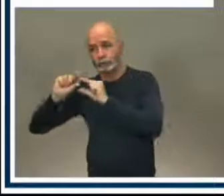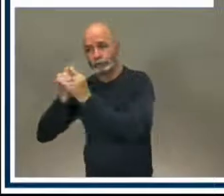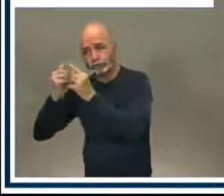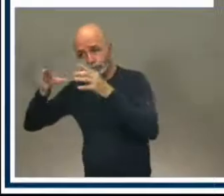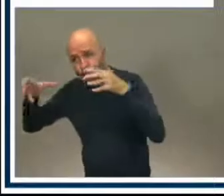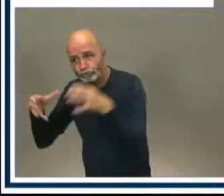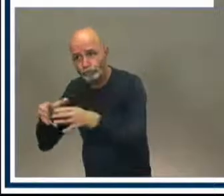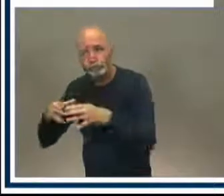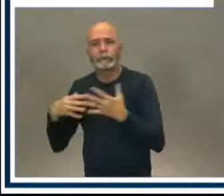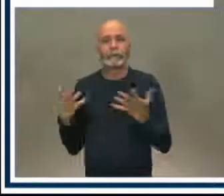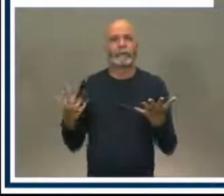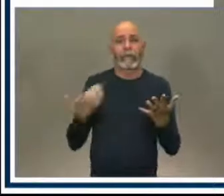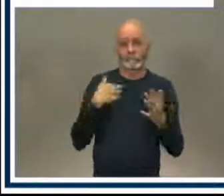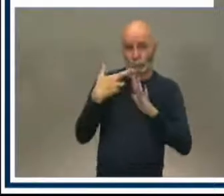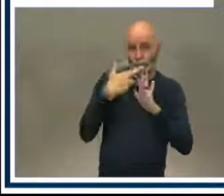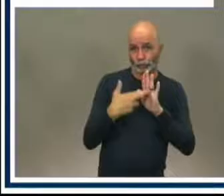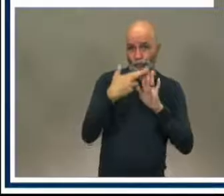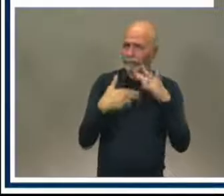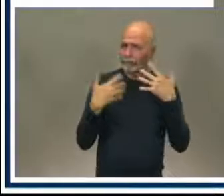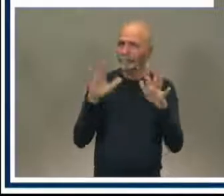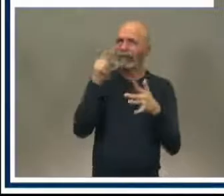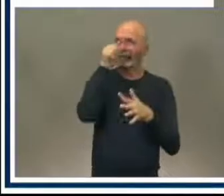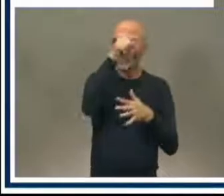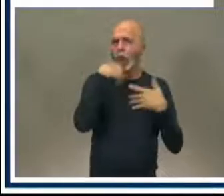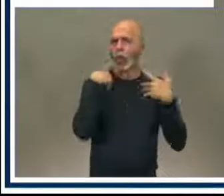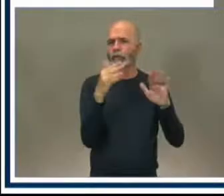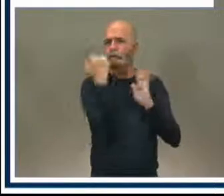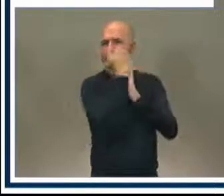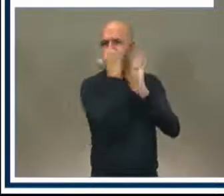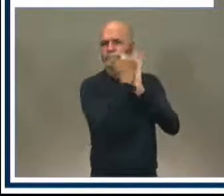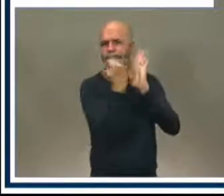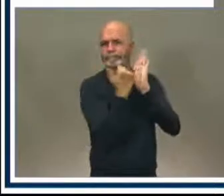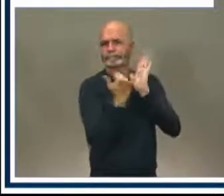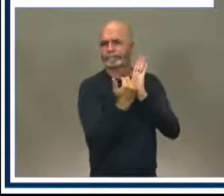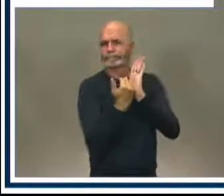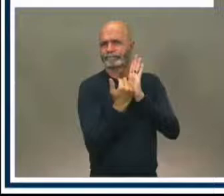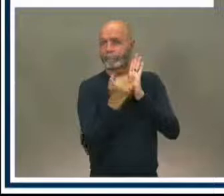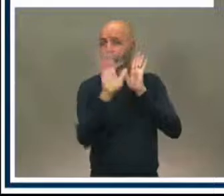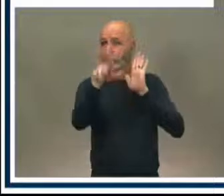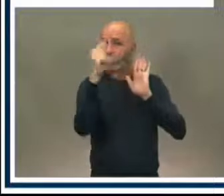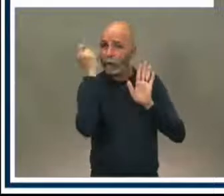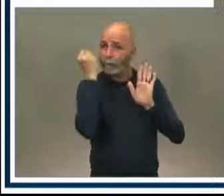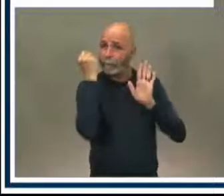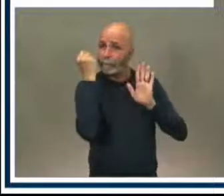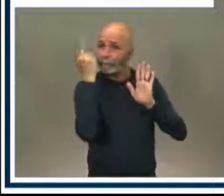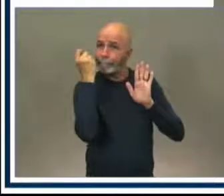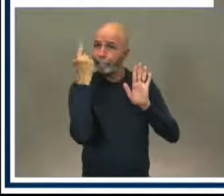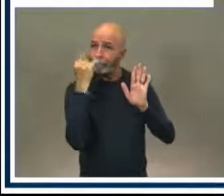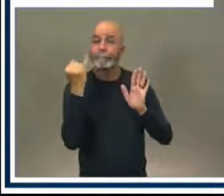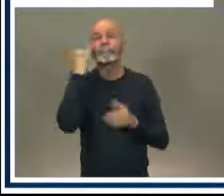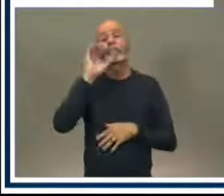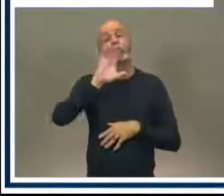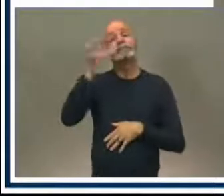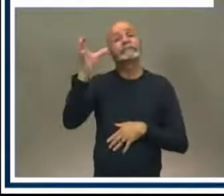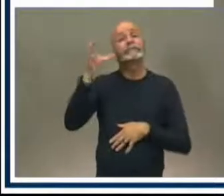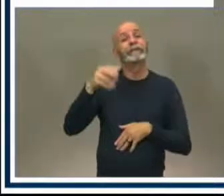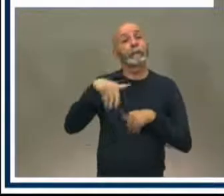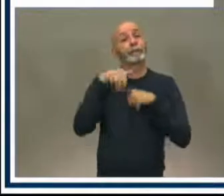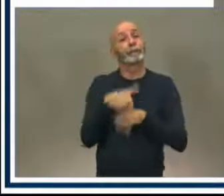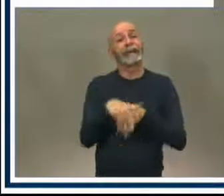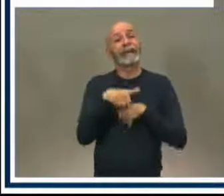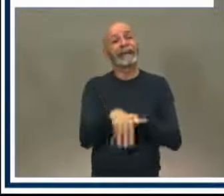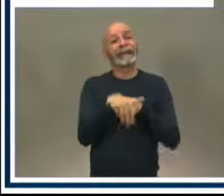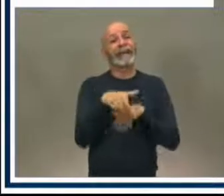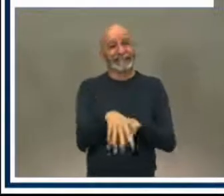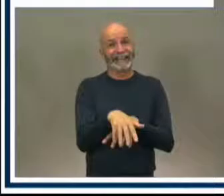information and the rules to follow are there. I would certainly one thing to say, if you're like a Christmas parade or any kind of seasonal event, if